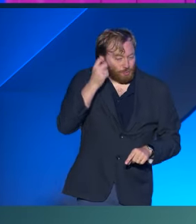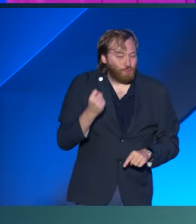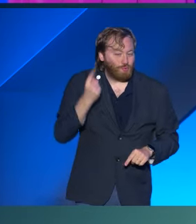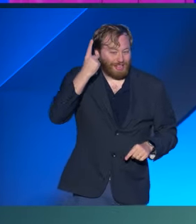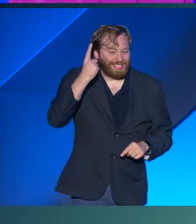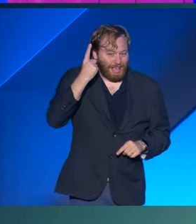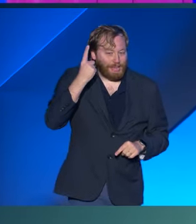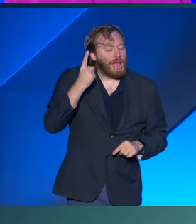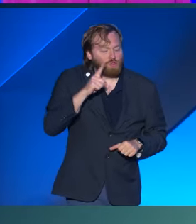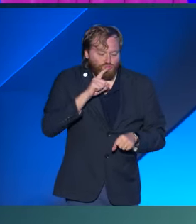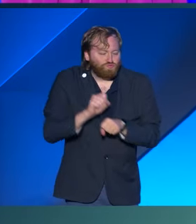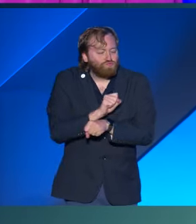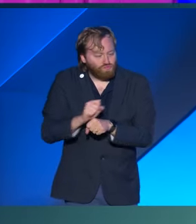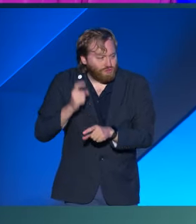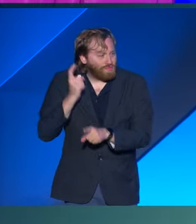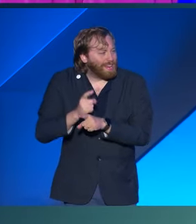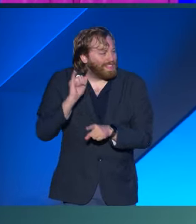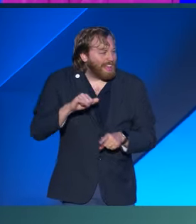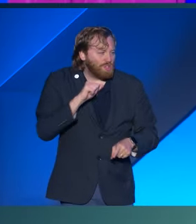ahead.